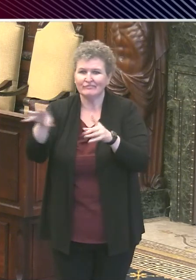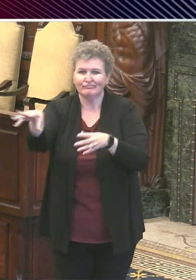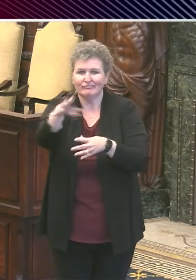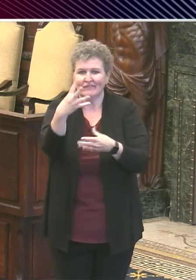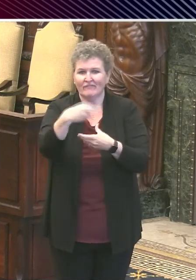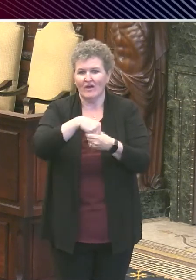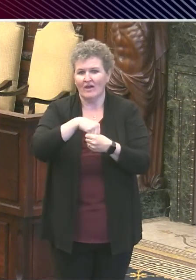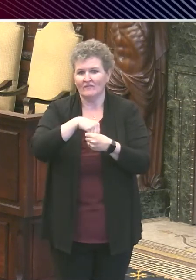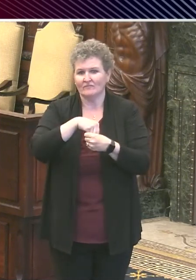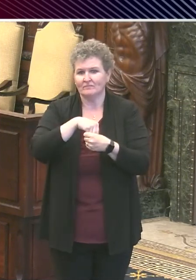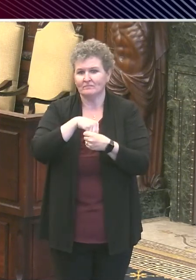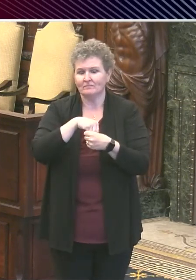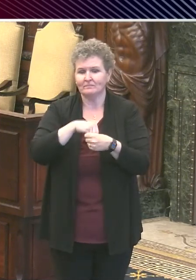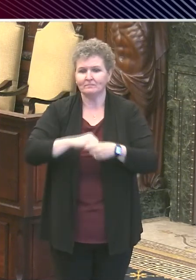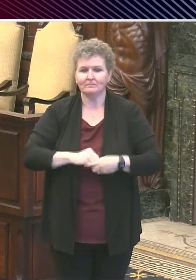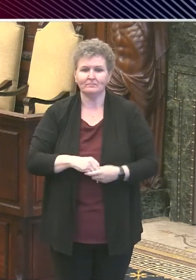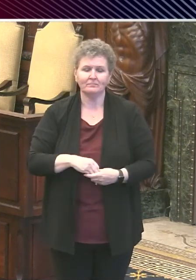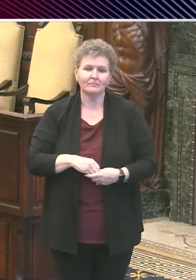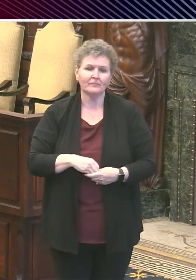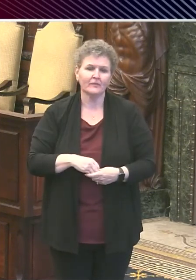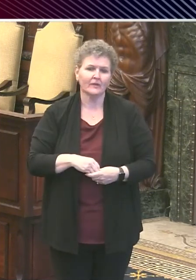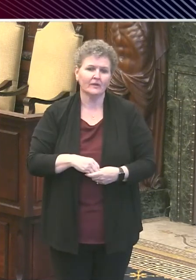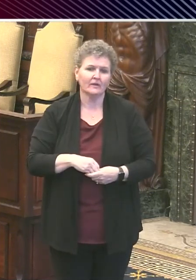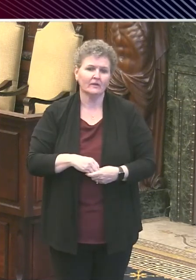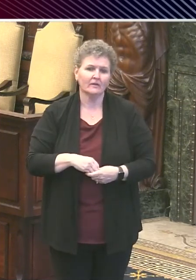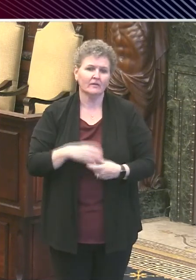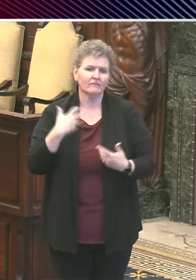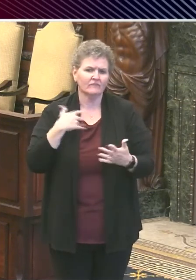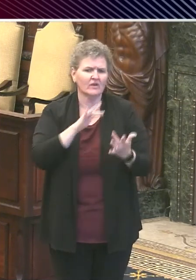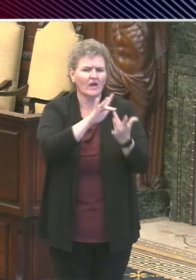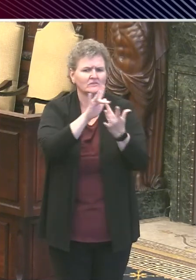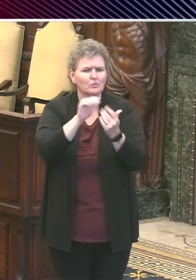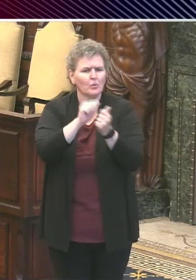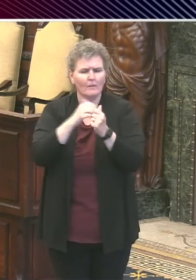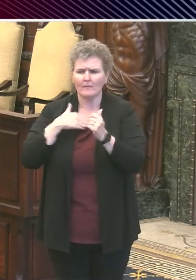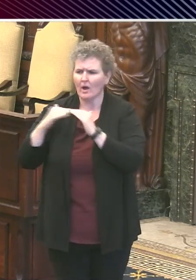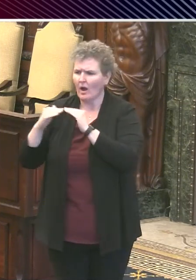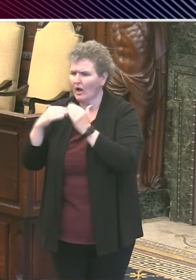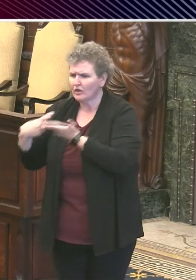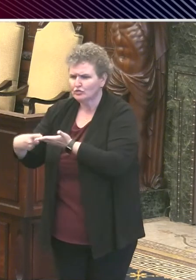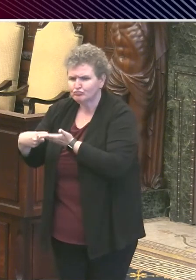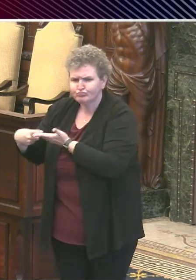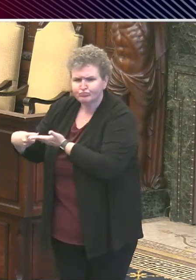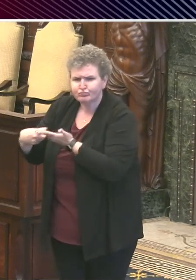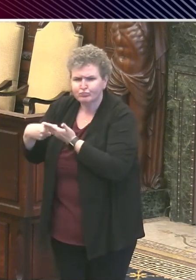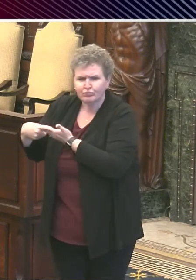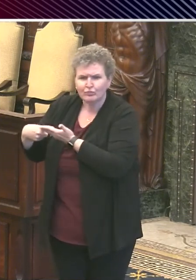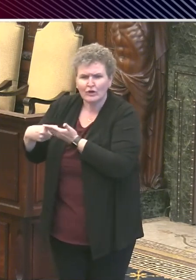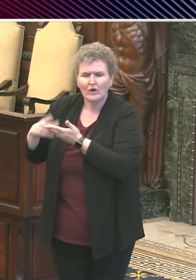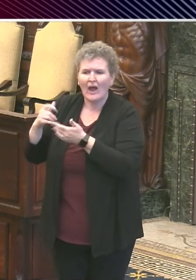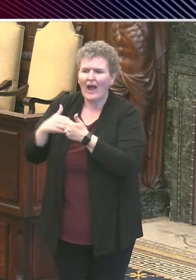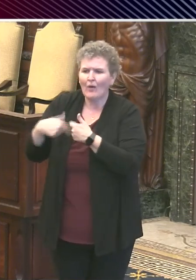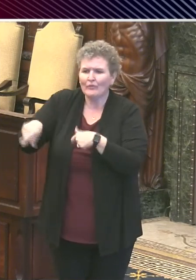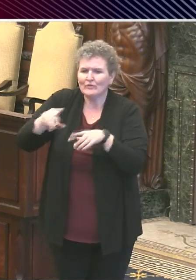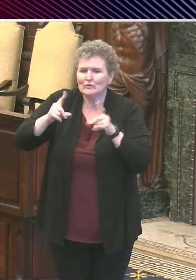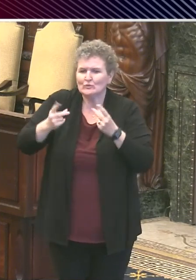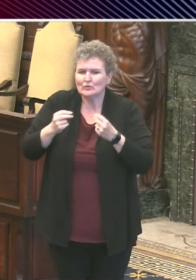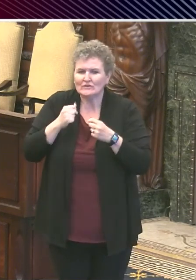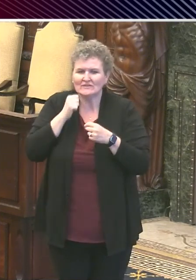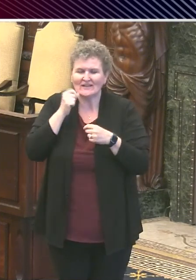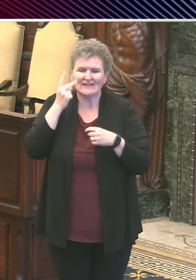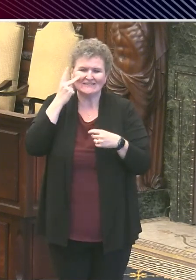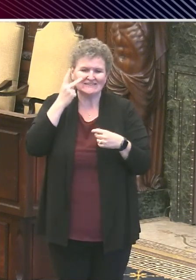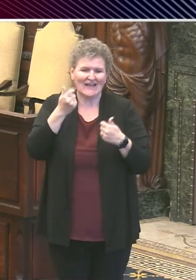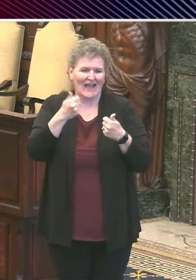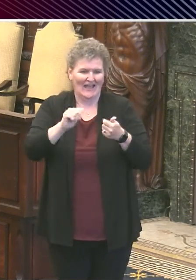that, I'll be in contact with my colleagues in healthcare to see if there's anything that they're doing, but I don't see a role for the city in that right